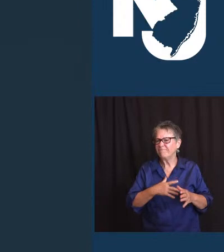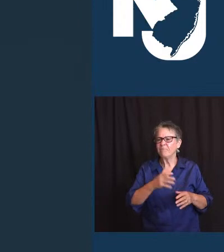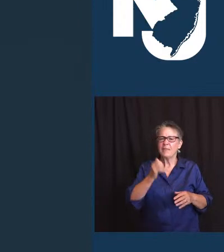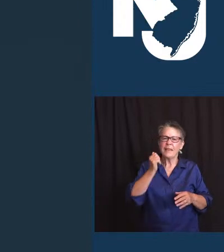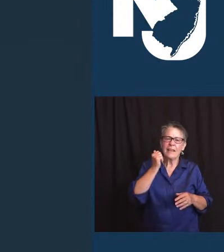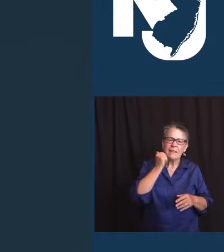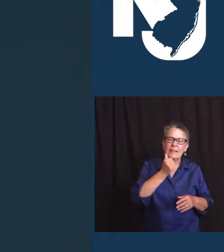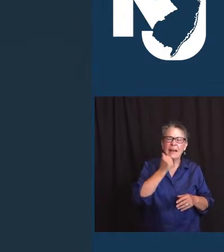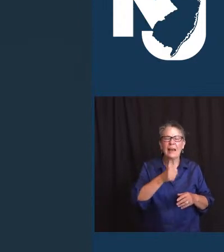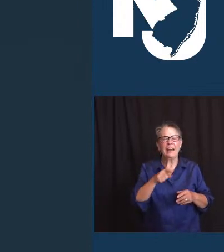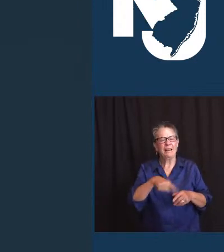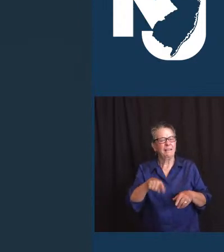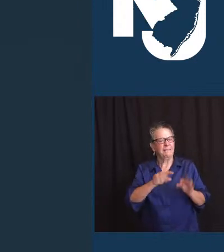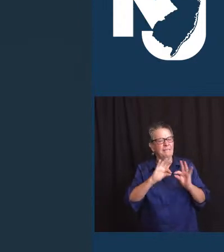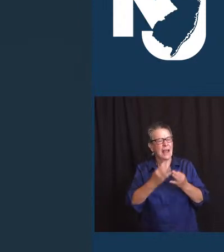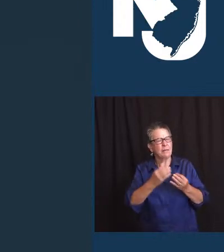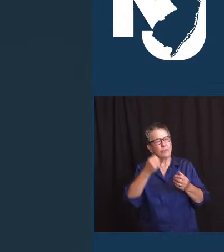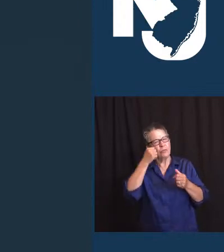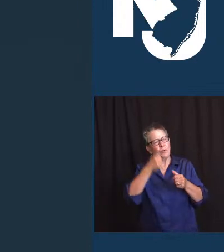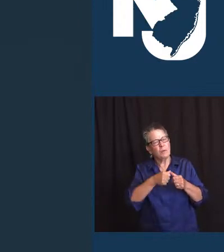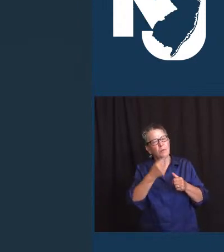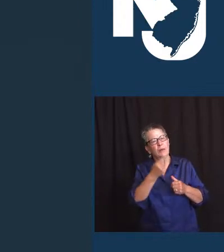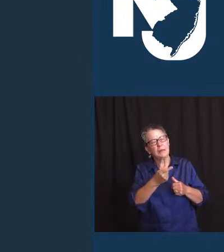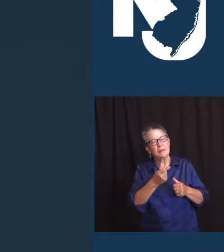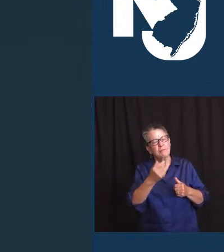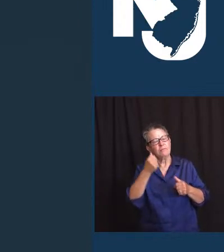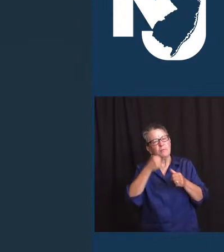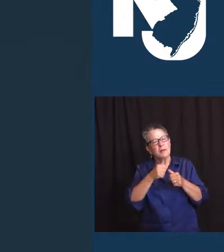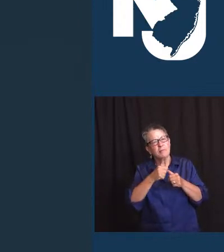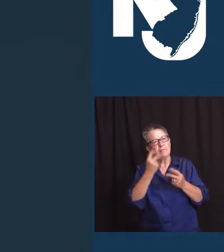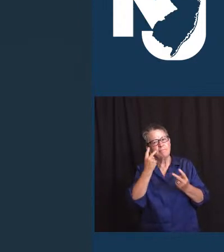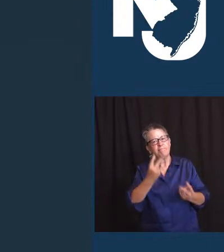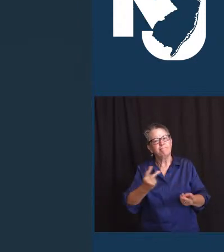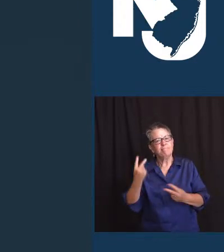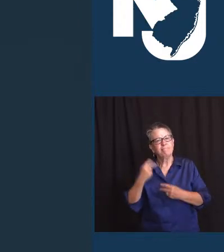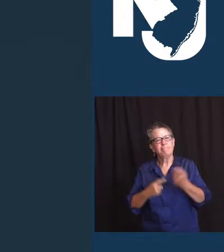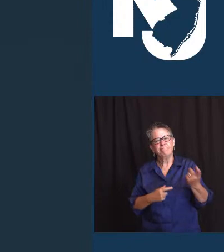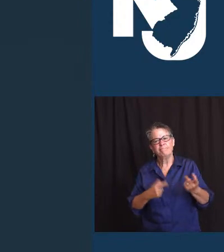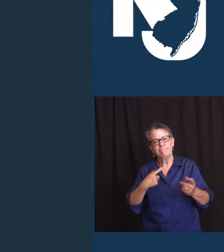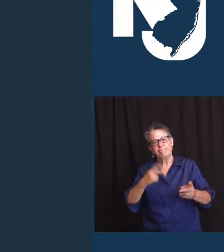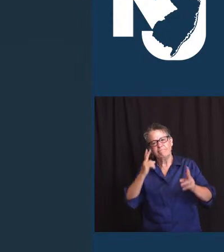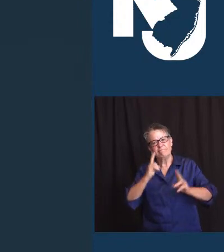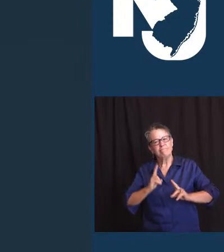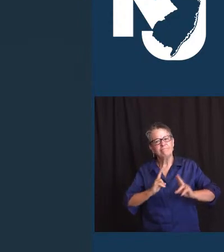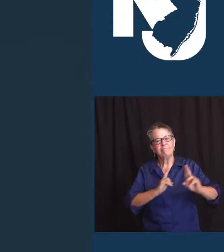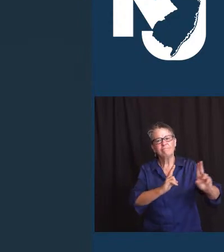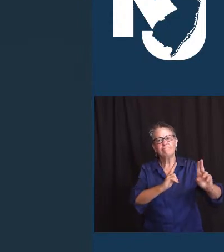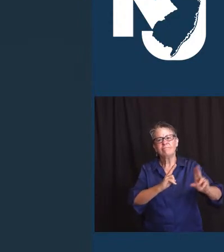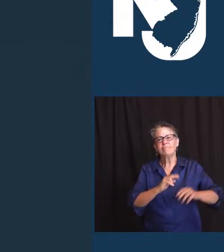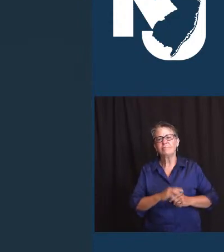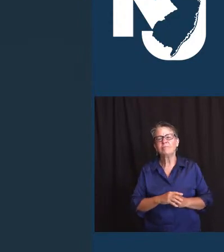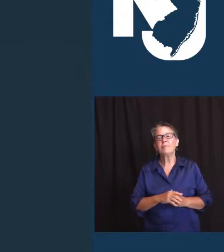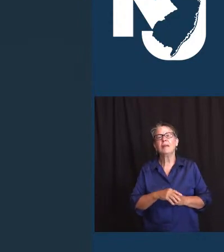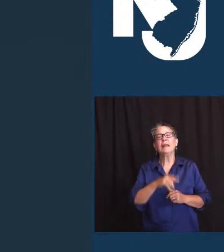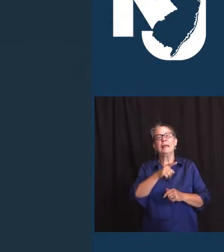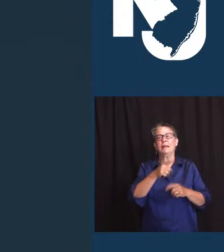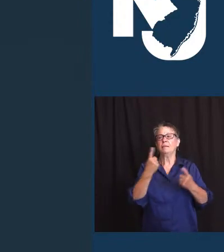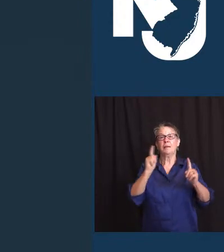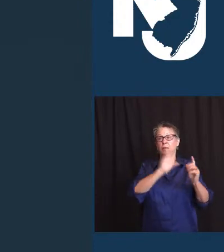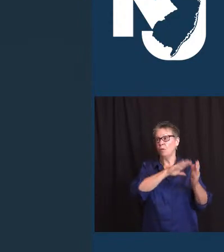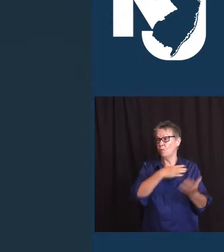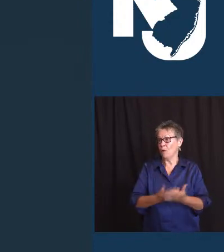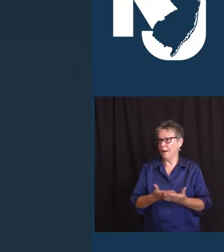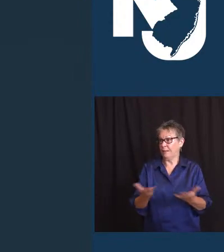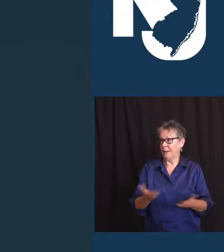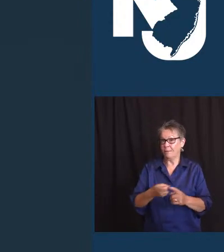honor him. He came here for a better life and found his American dream right here in New Jersey. May God bless and watch over him and